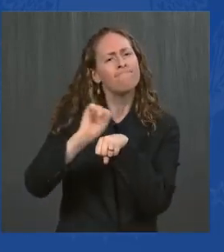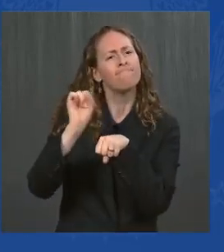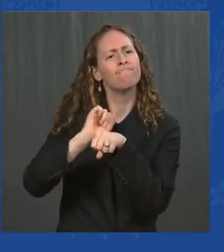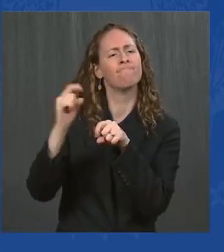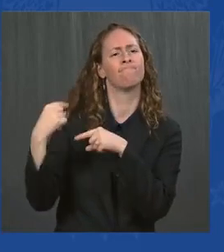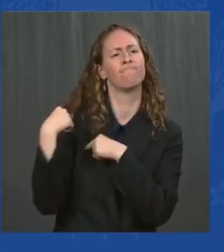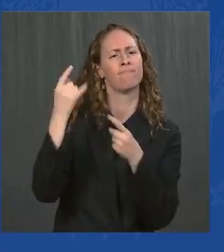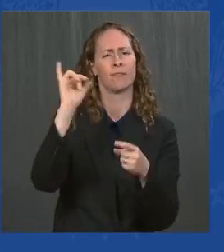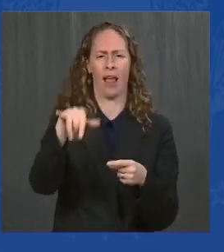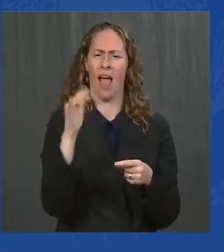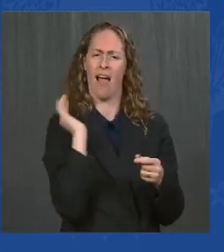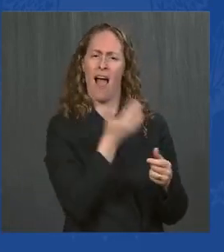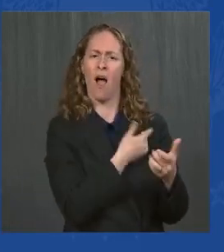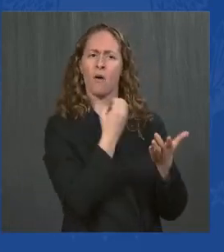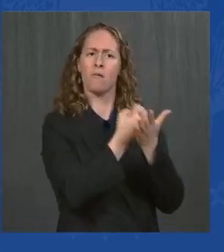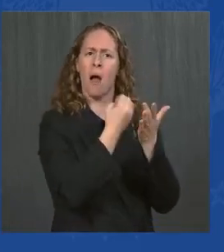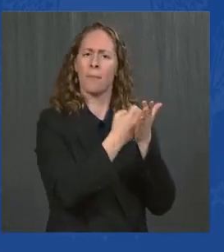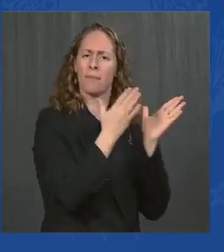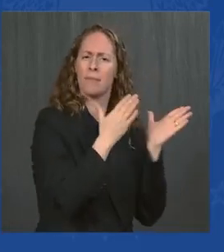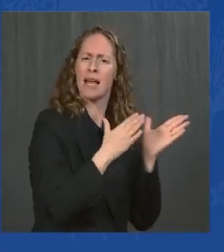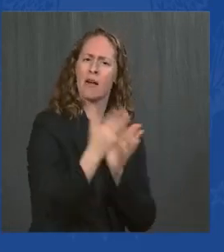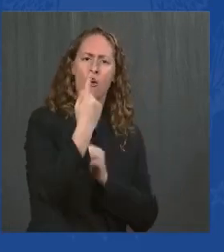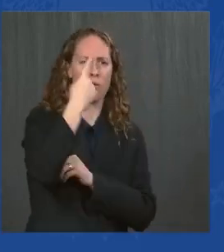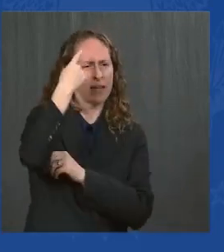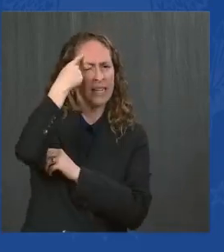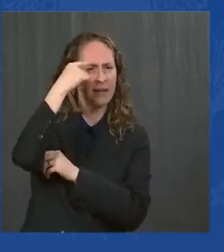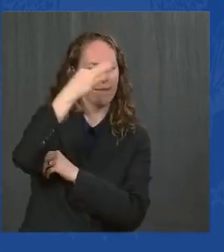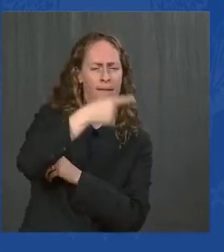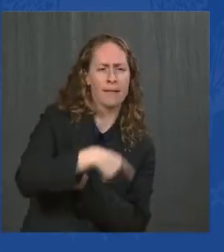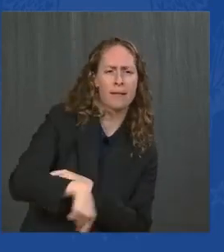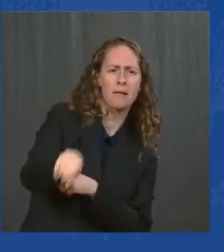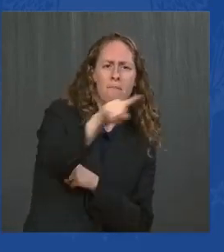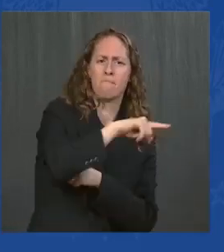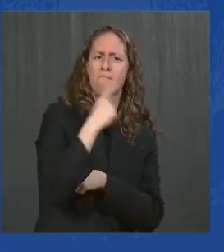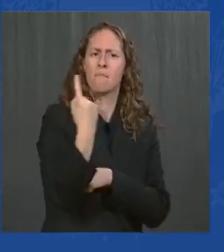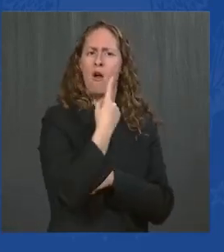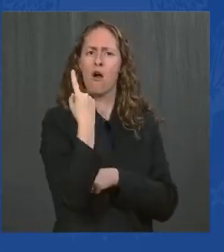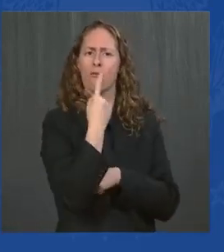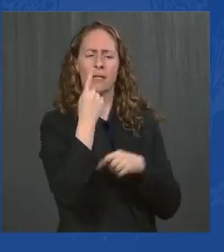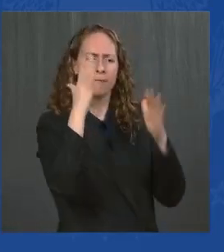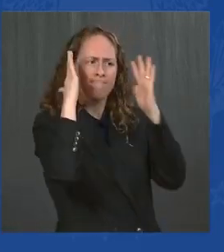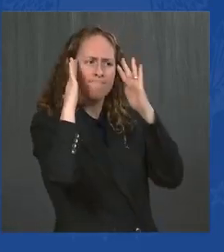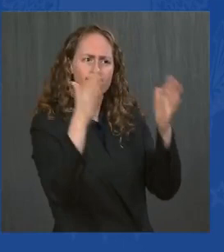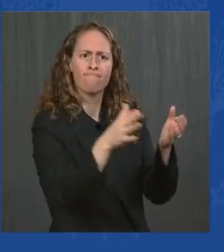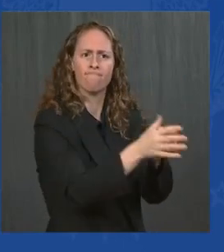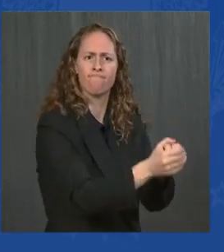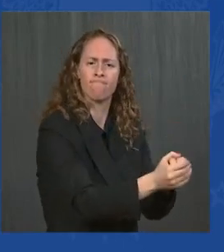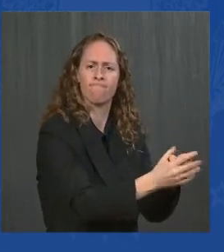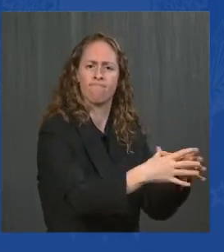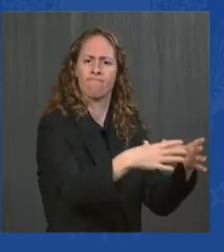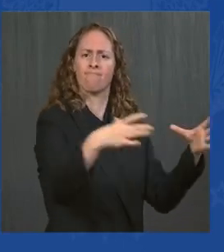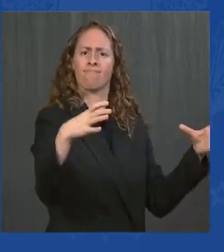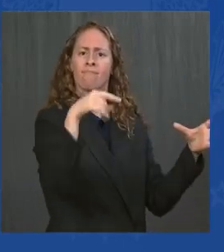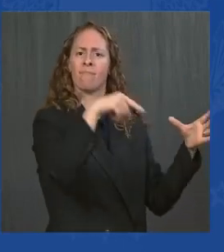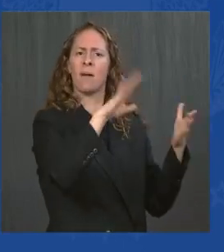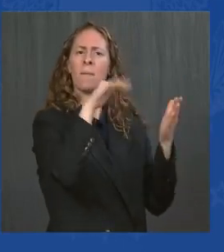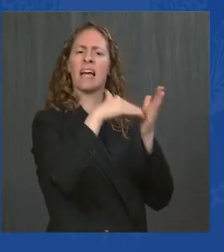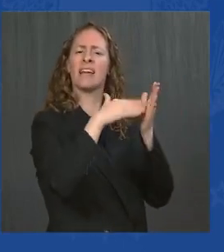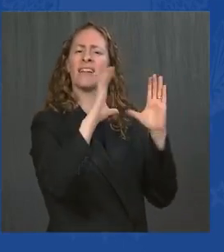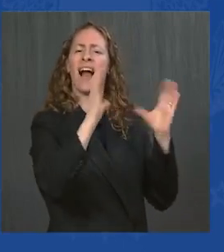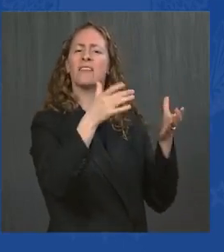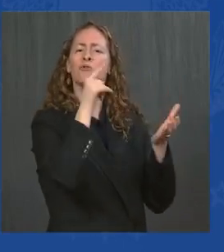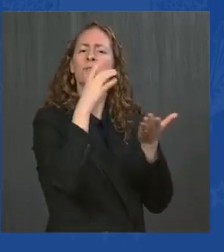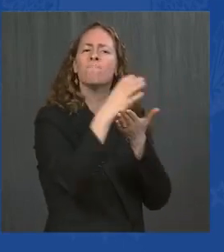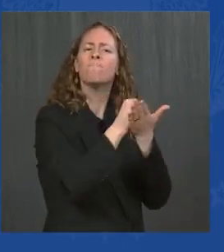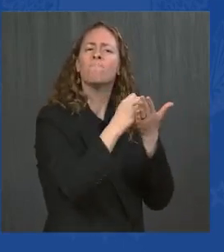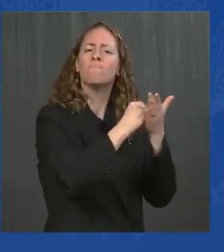well. It's about growing our economy from the bottom up and the middle out, providing some extra breathing room for